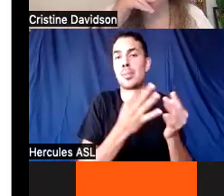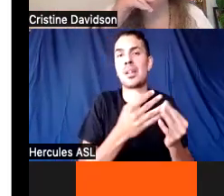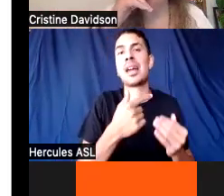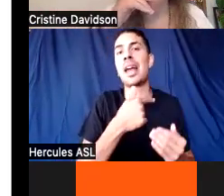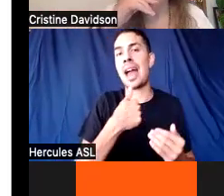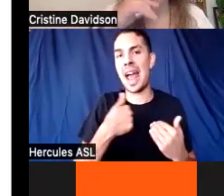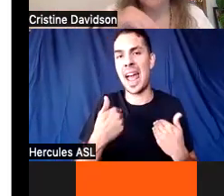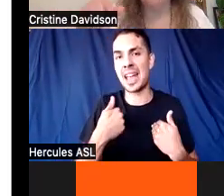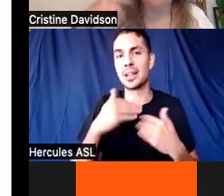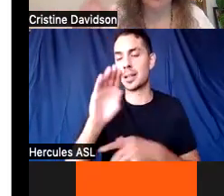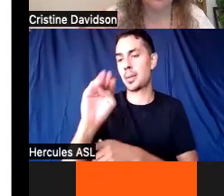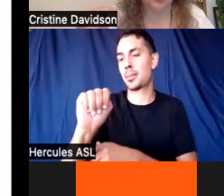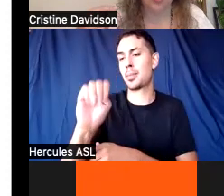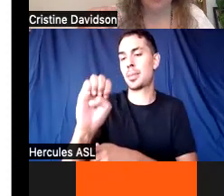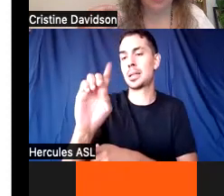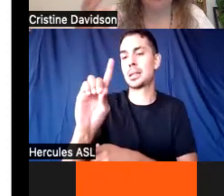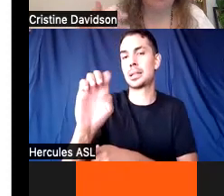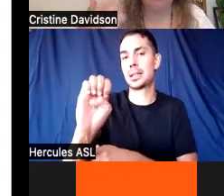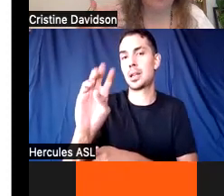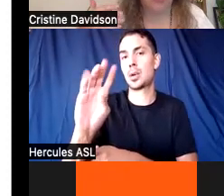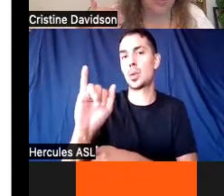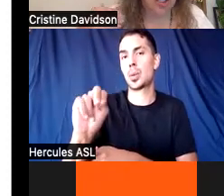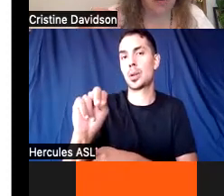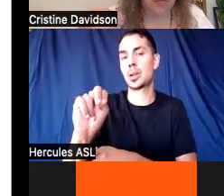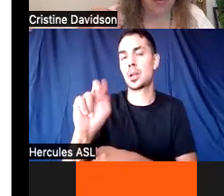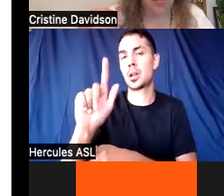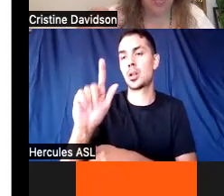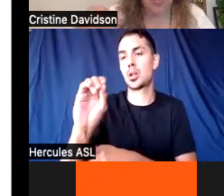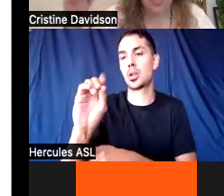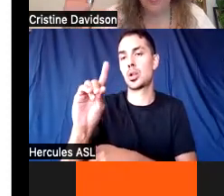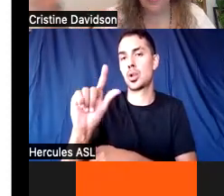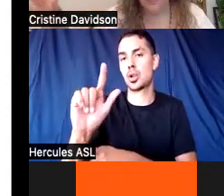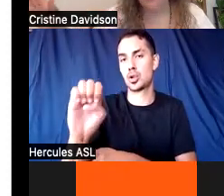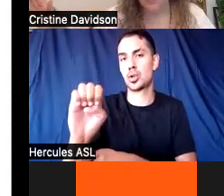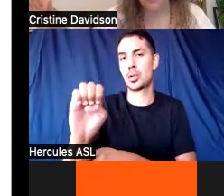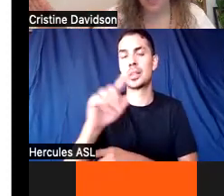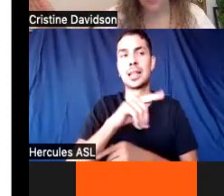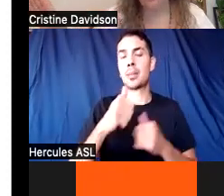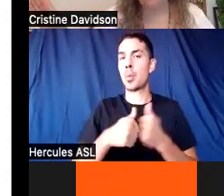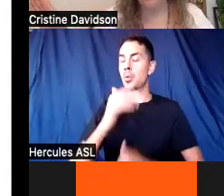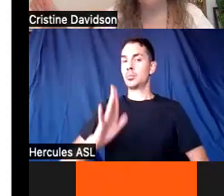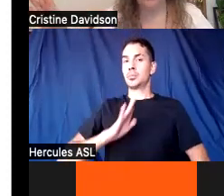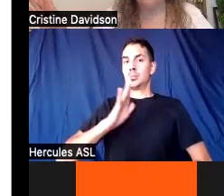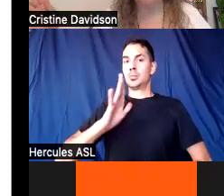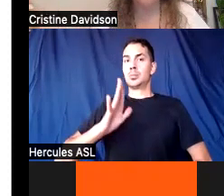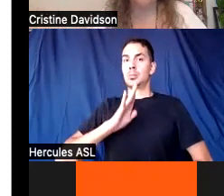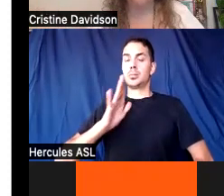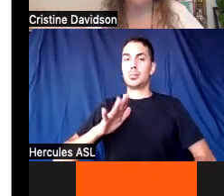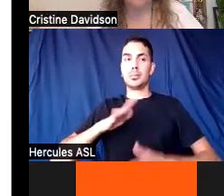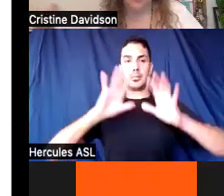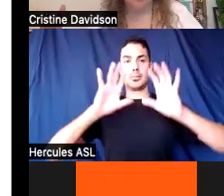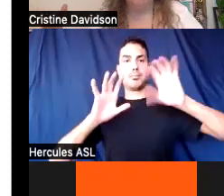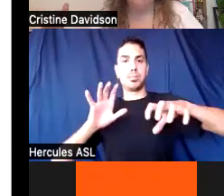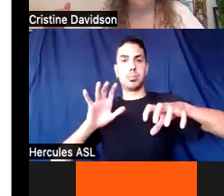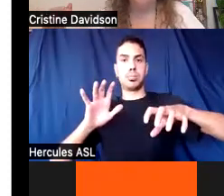Medewan Lodge in Anishinaabe, for Anishinaabe people. And they kept that lodge. But when the